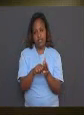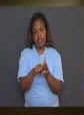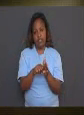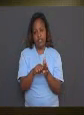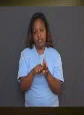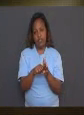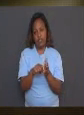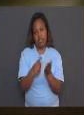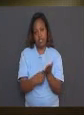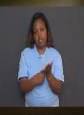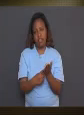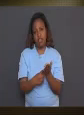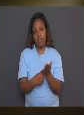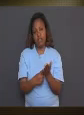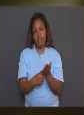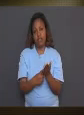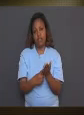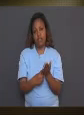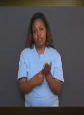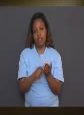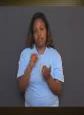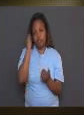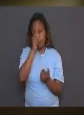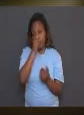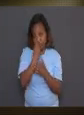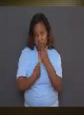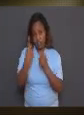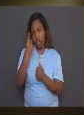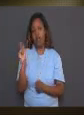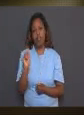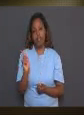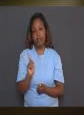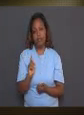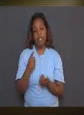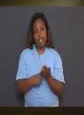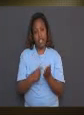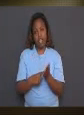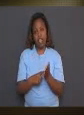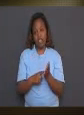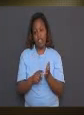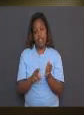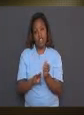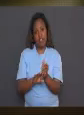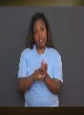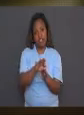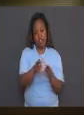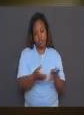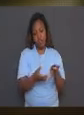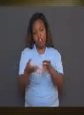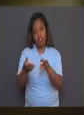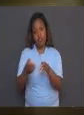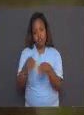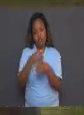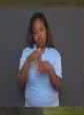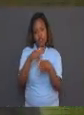not unique to Ethiopia. This river flows between